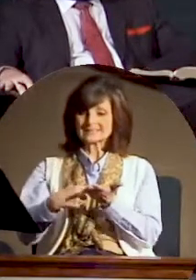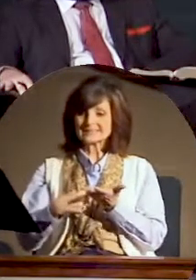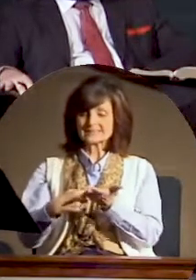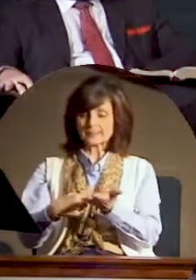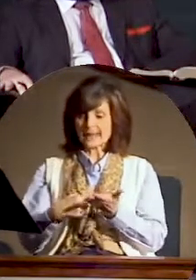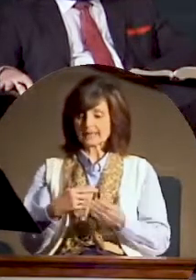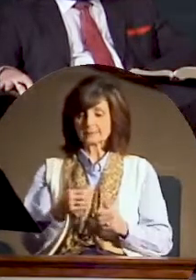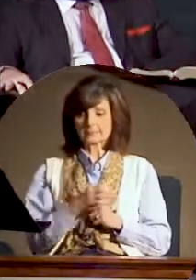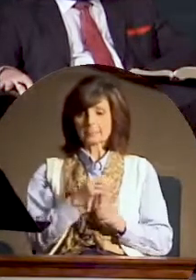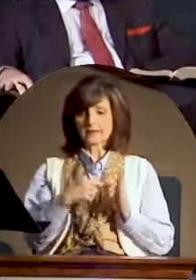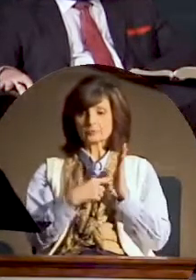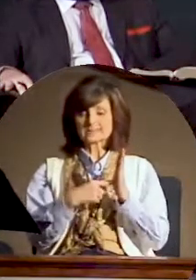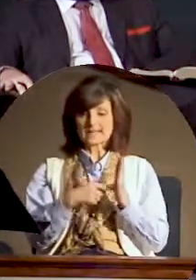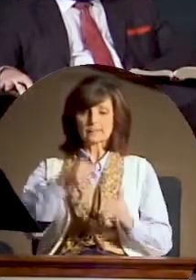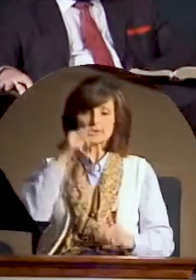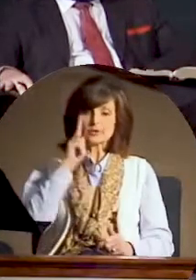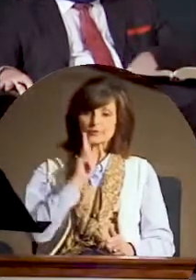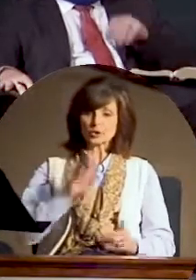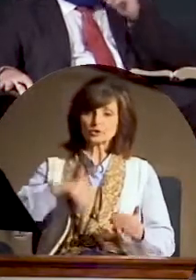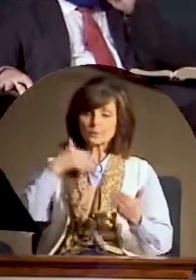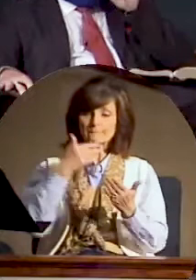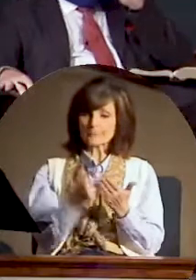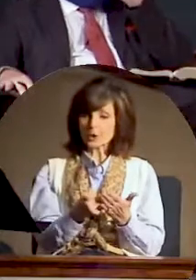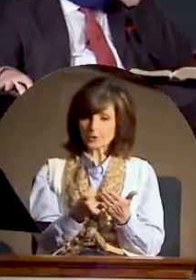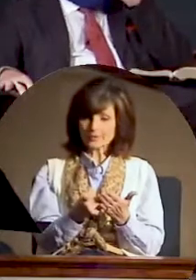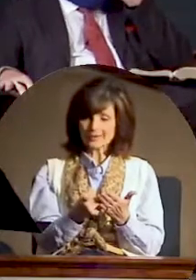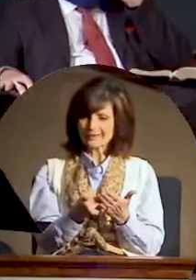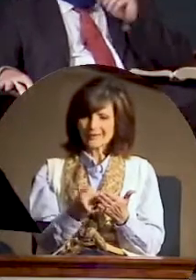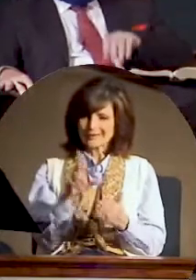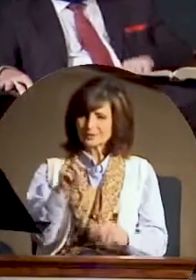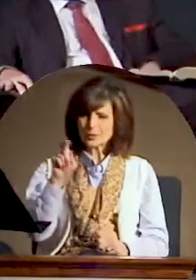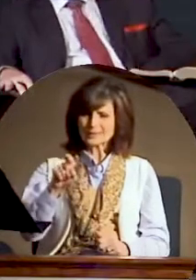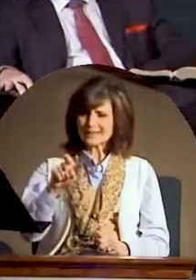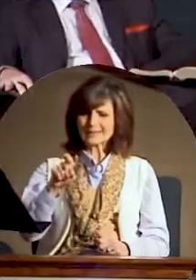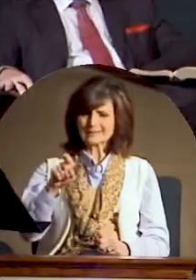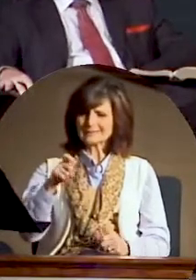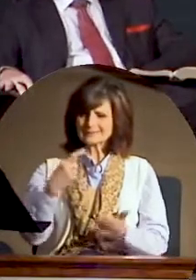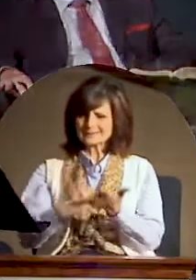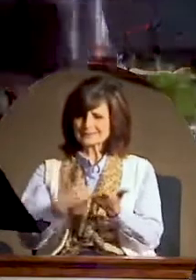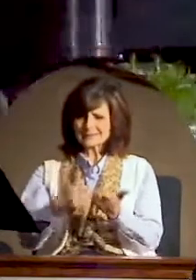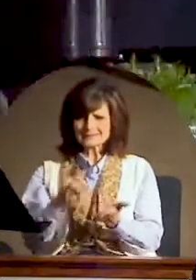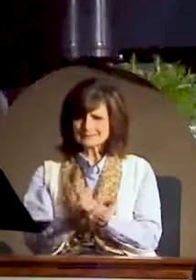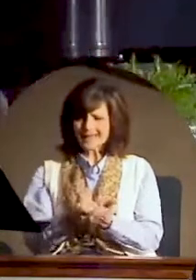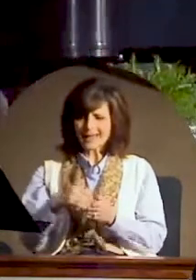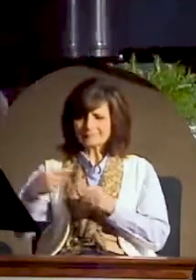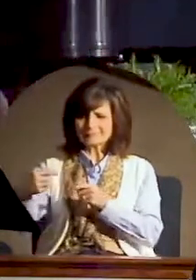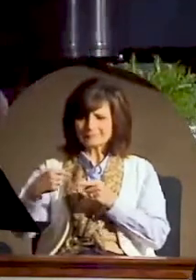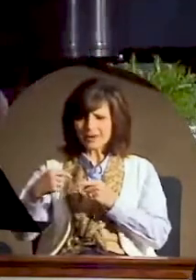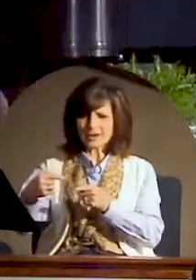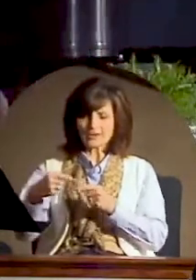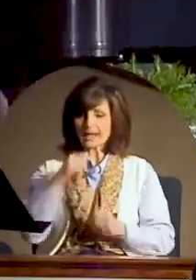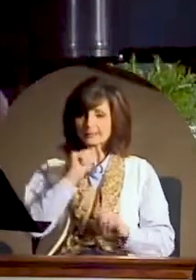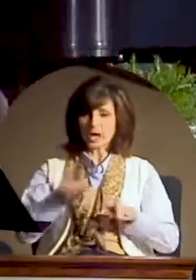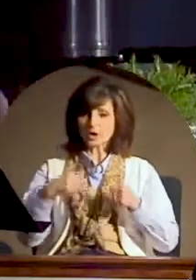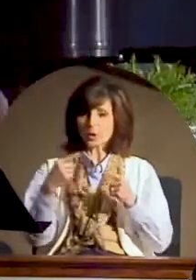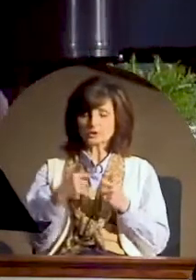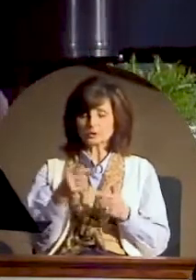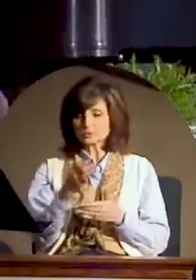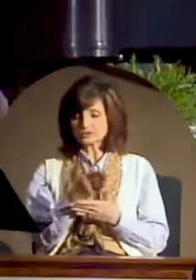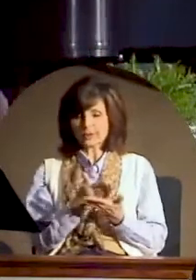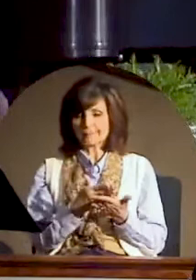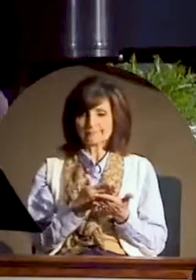For instance, the virgin birth. That ain't up for debate. I'm not going to some ecumenical movement